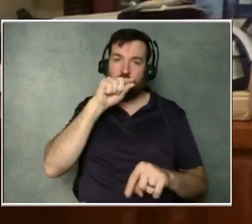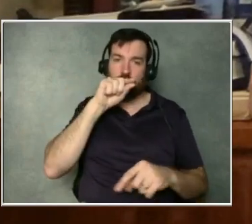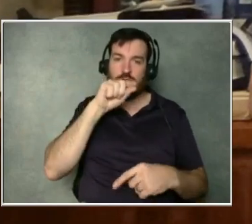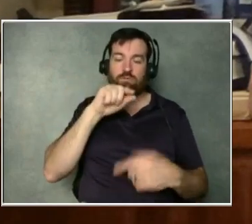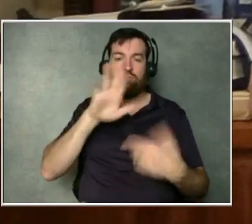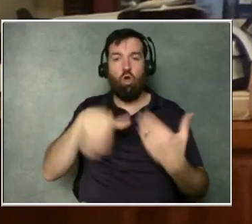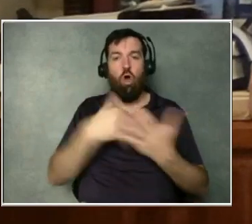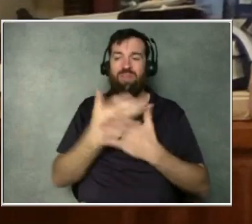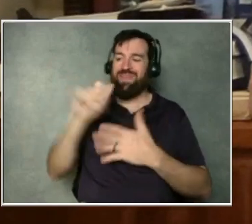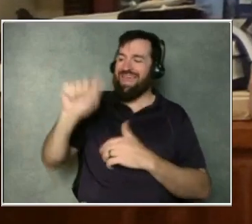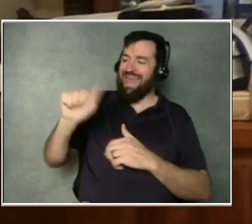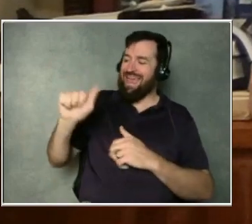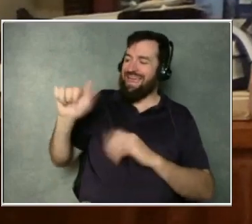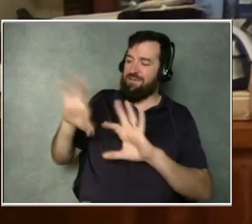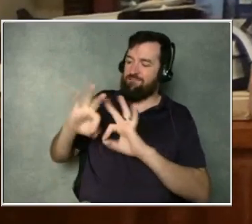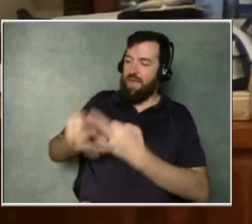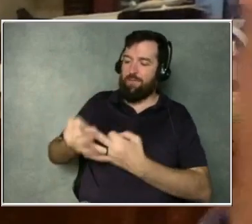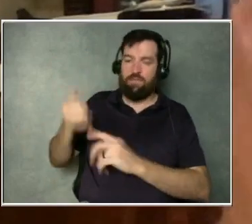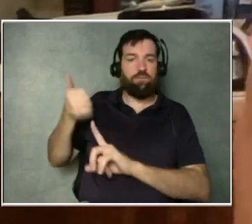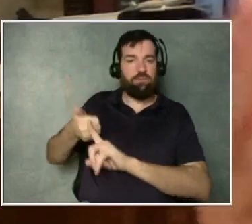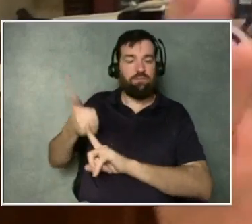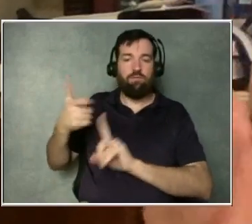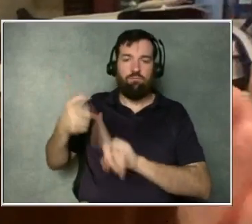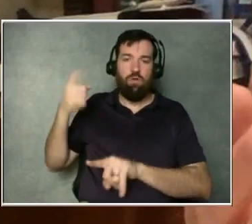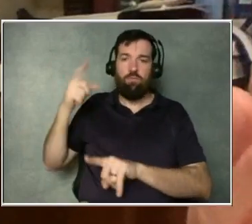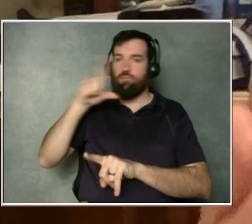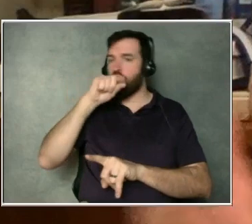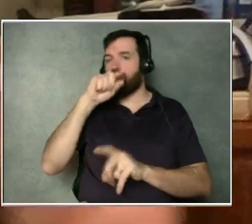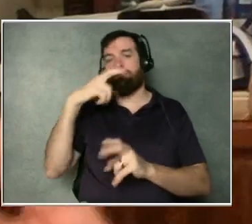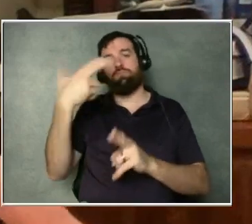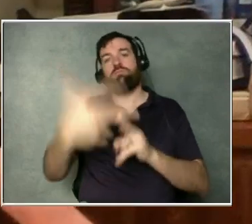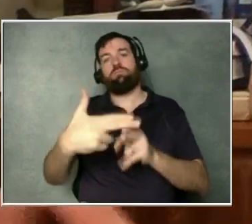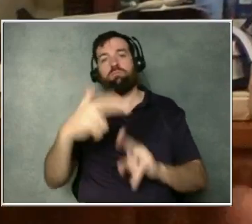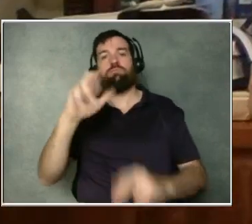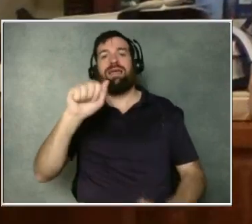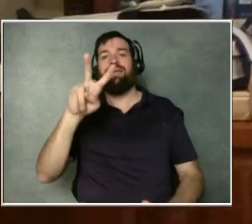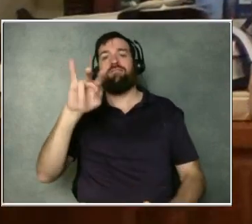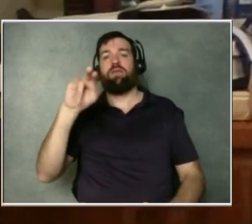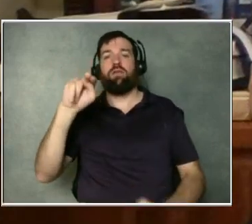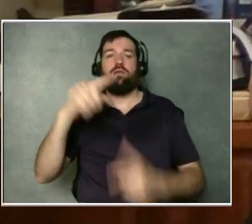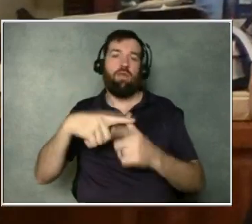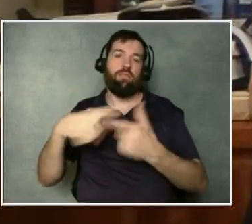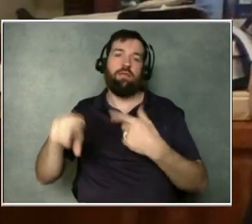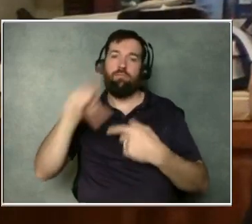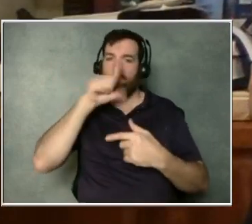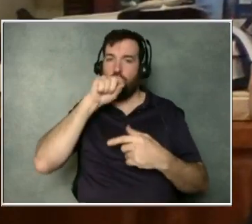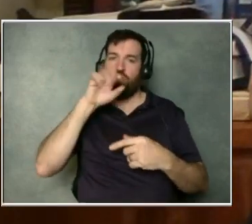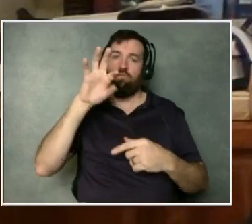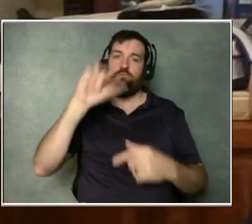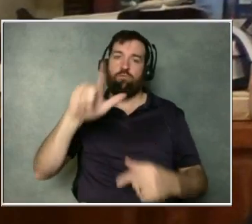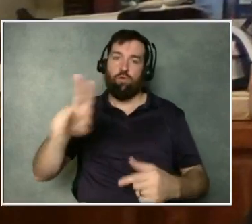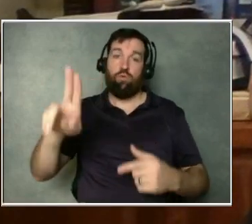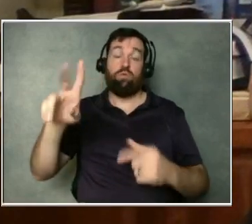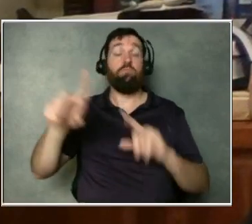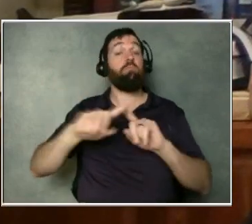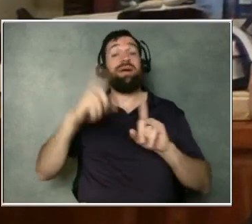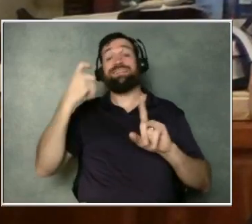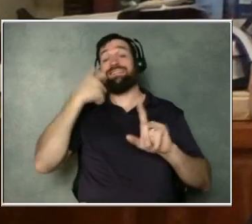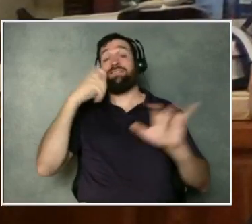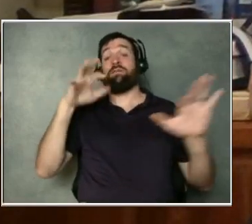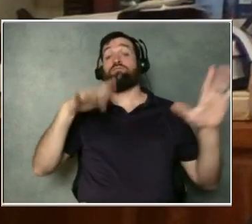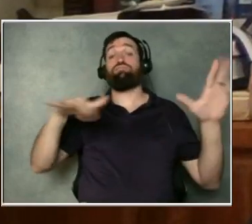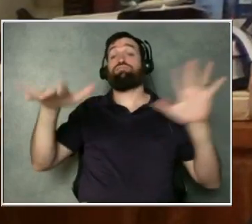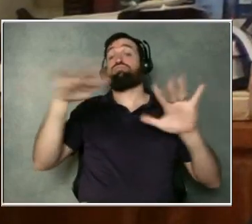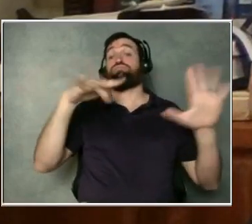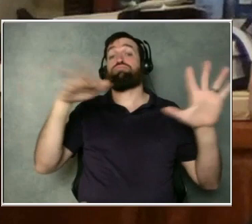A family comes from birds. So it got called avian and then called bird flu. So the one that has been percolating along